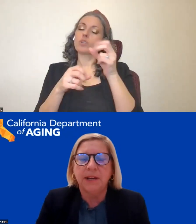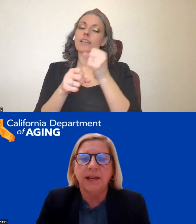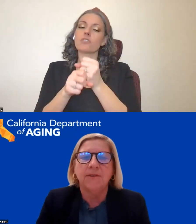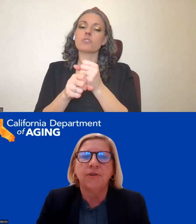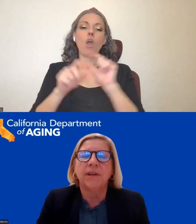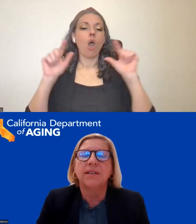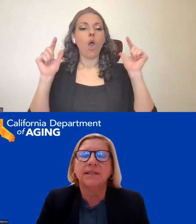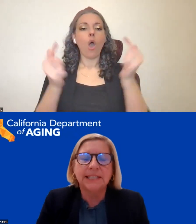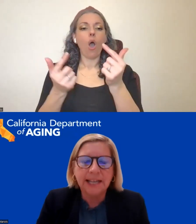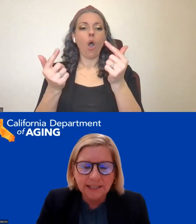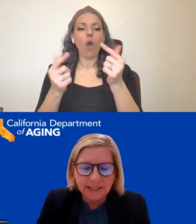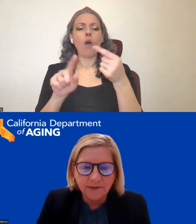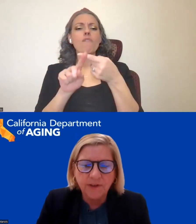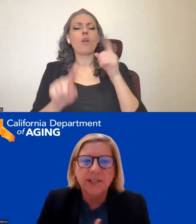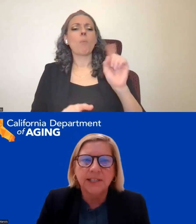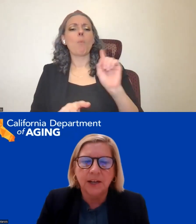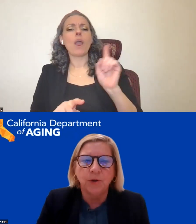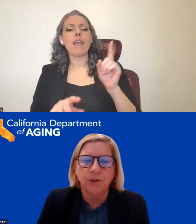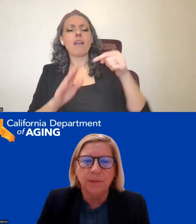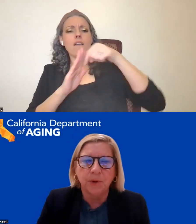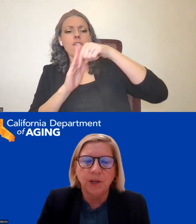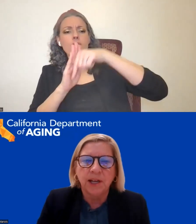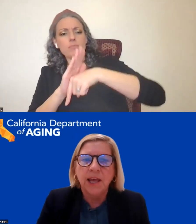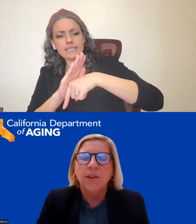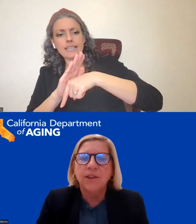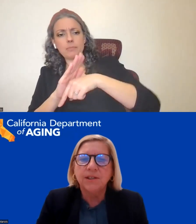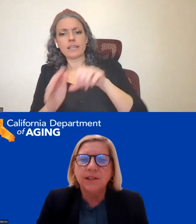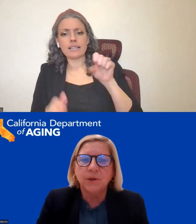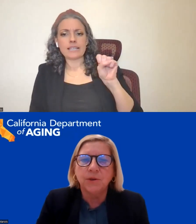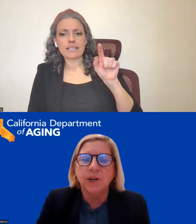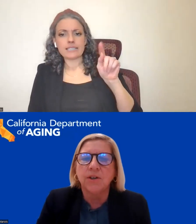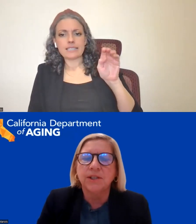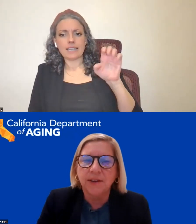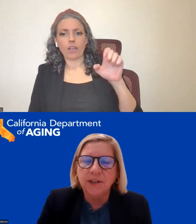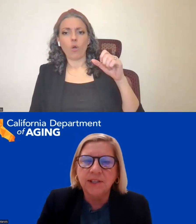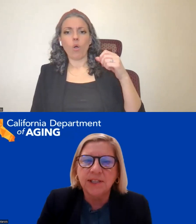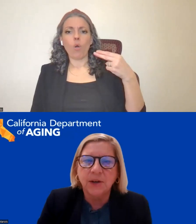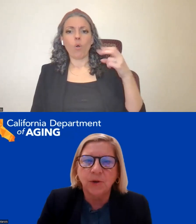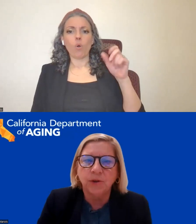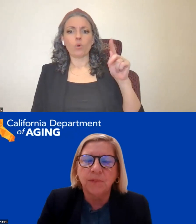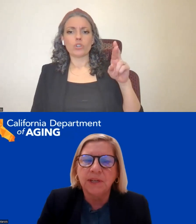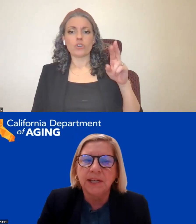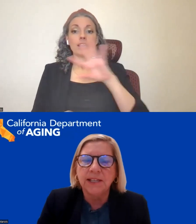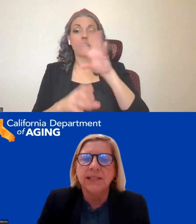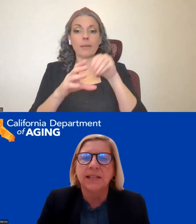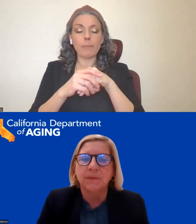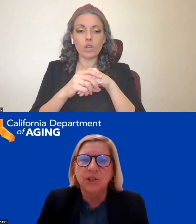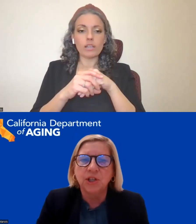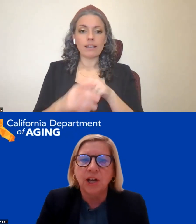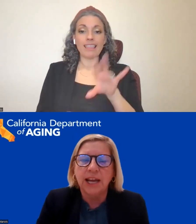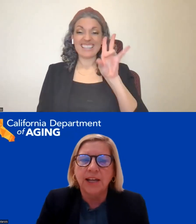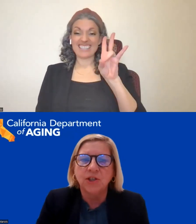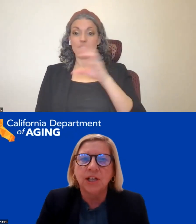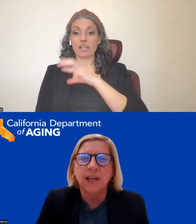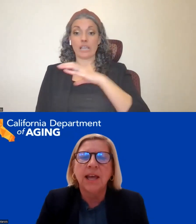all emanated from extensive stakeholder input. This includes our 7 stakeholder committees, the